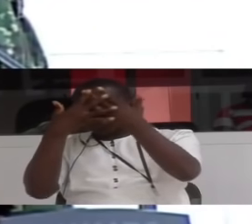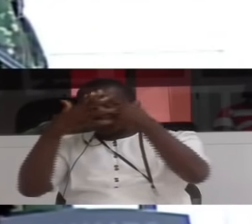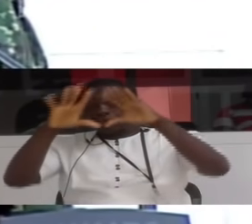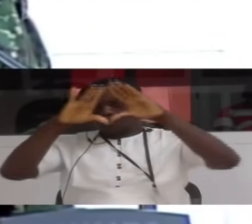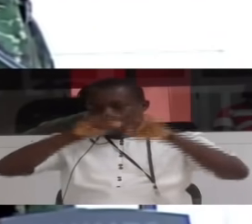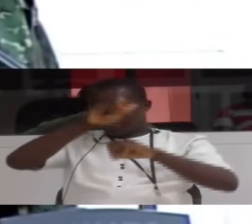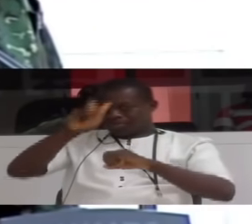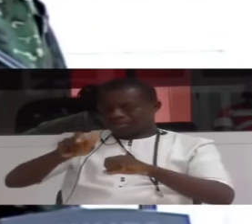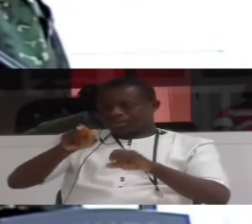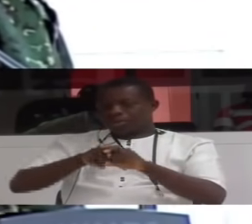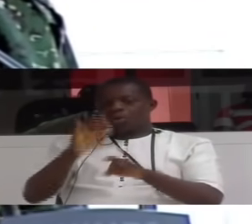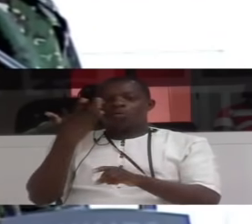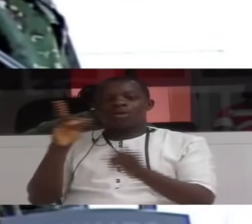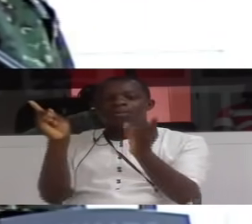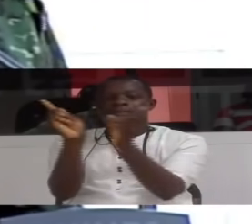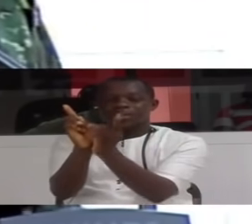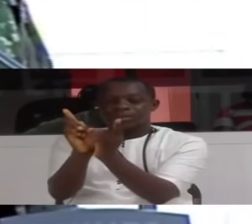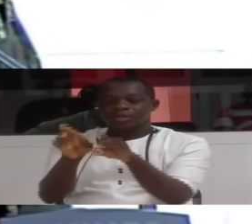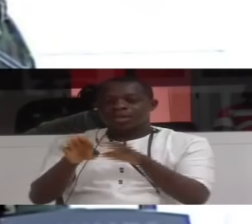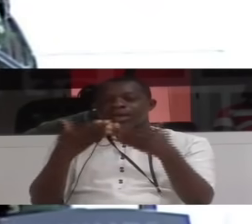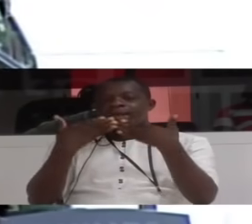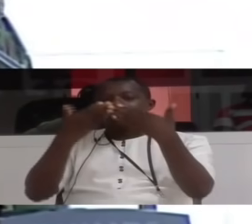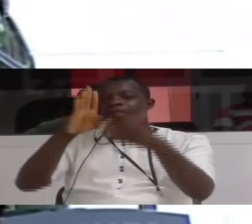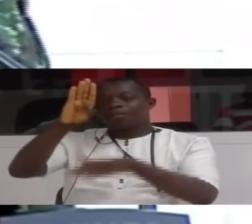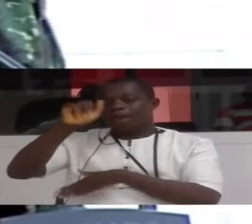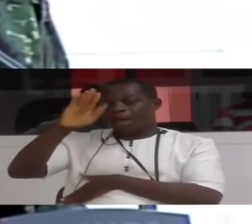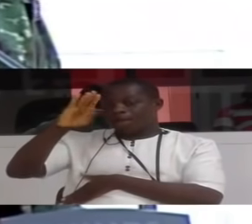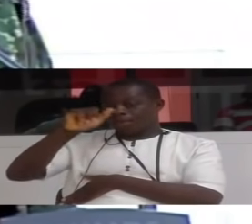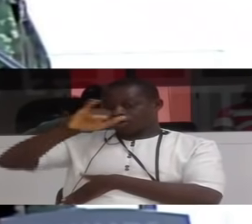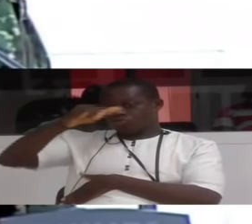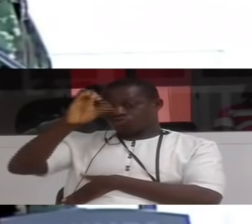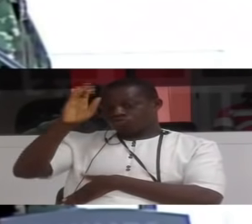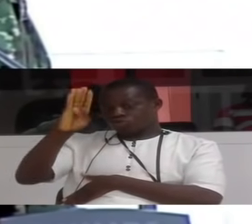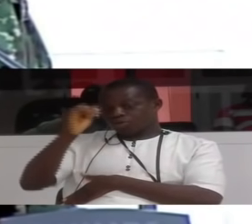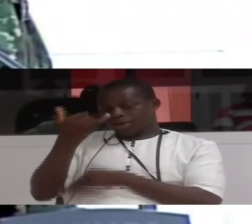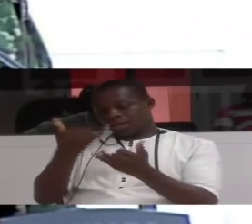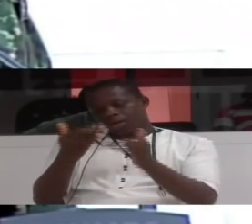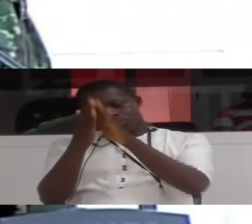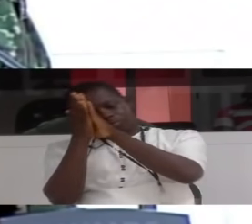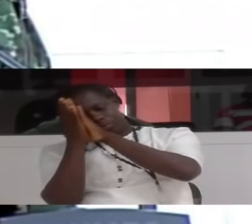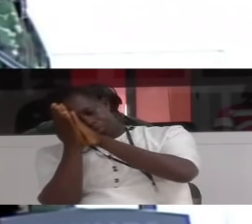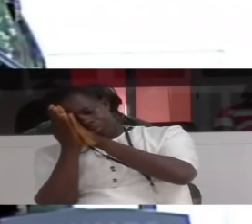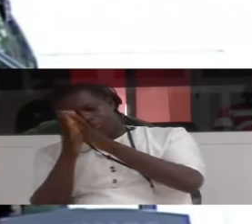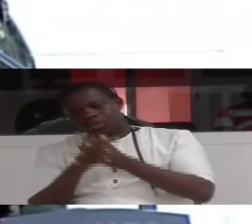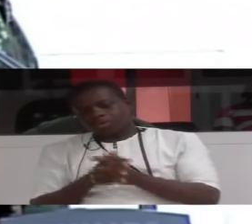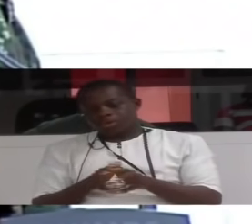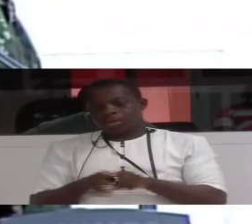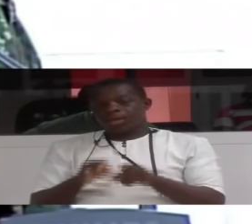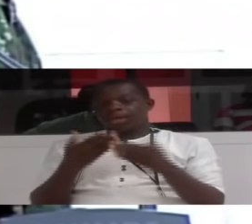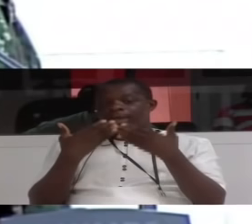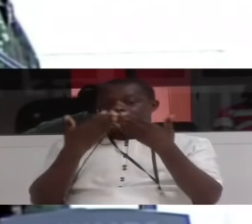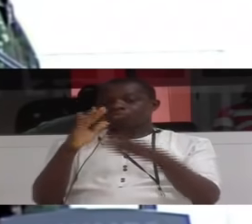officer. Kabiringa taraje akumole ko baba jobbe sinol. He said to us, Baba Job was asleep. Ako doctor